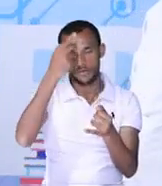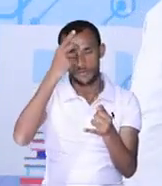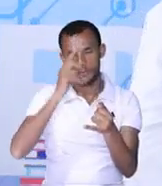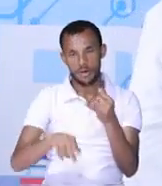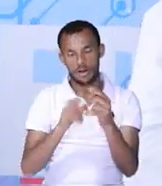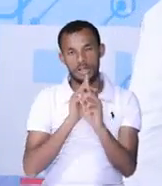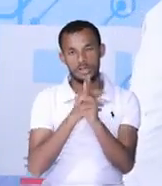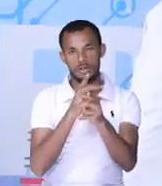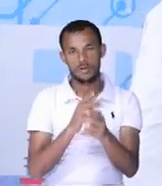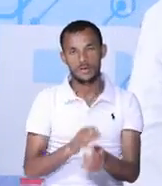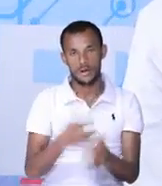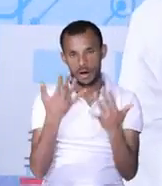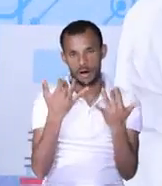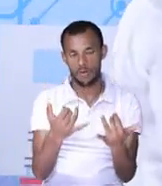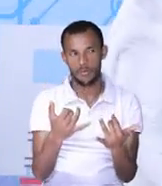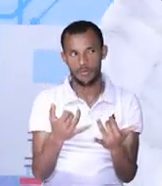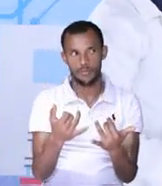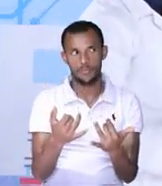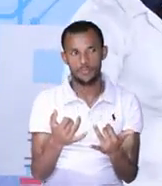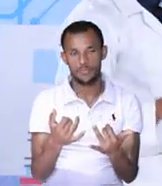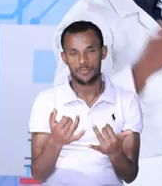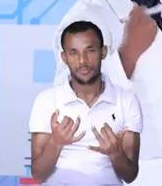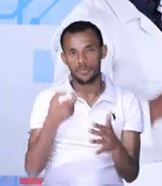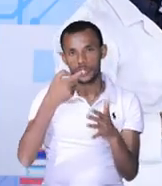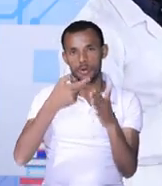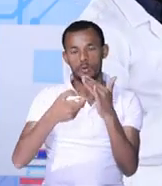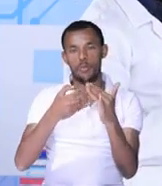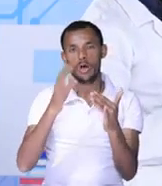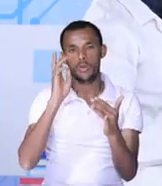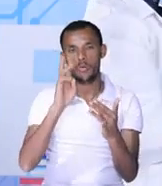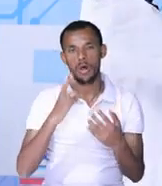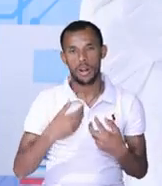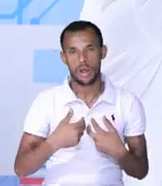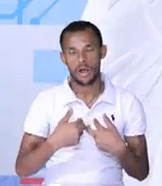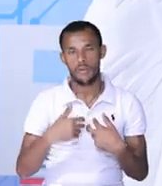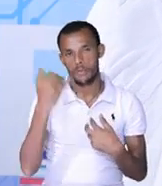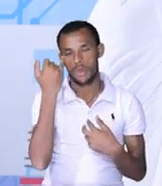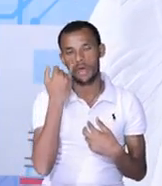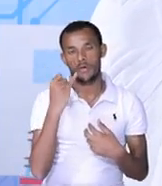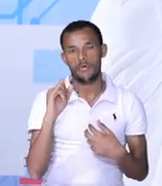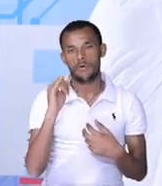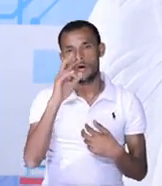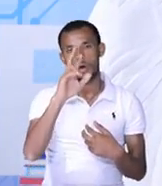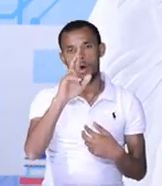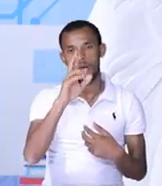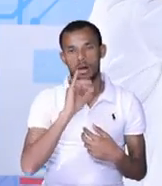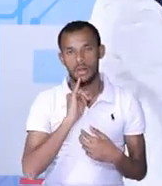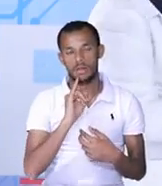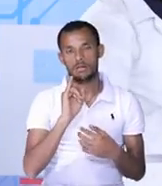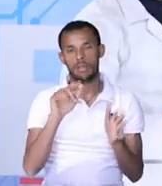answer. Now, what would happen if r